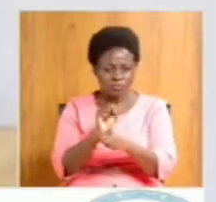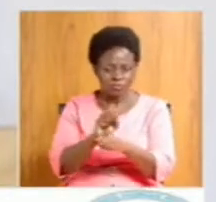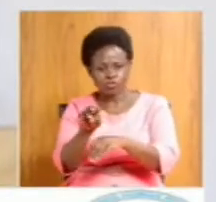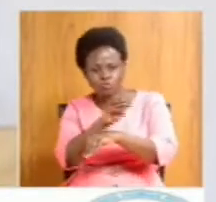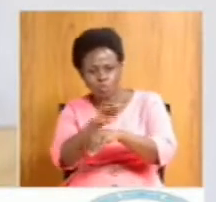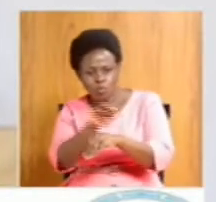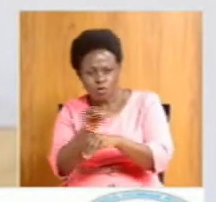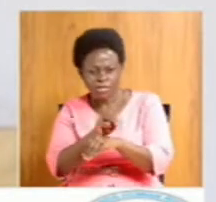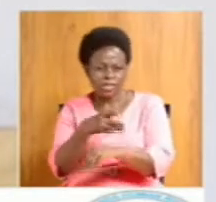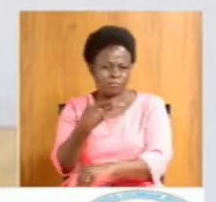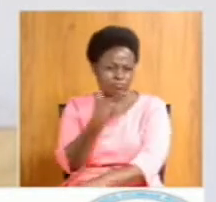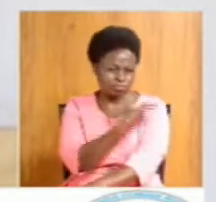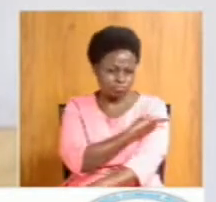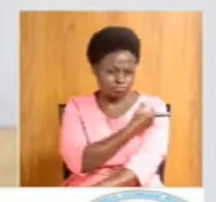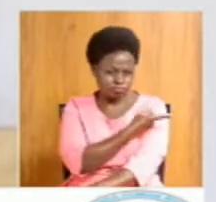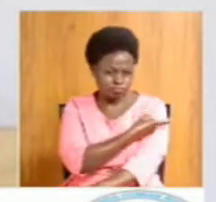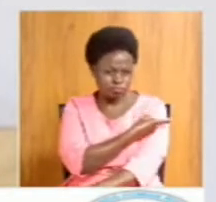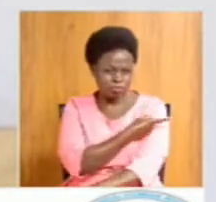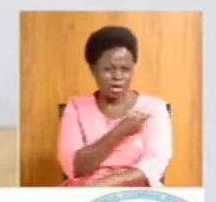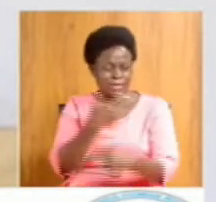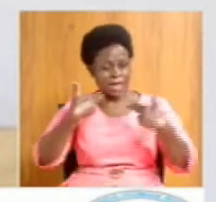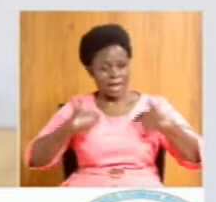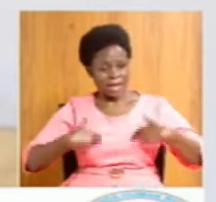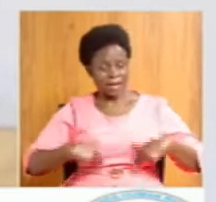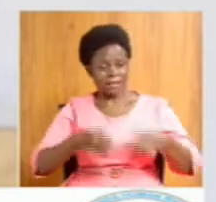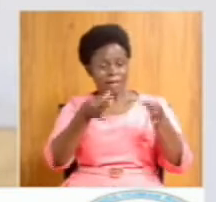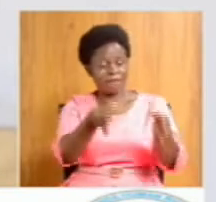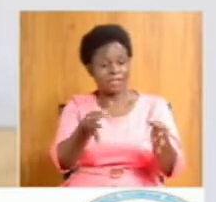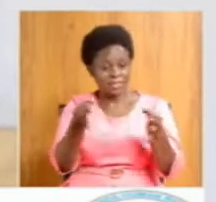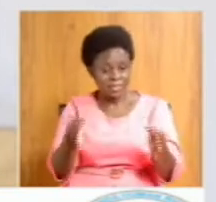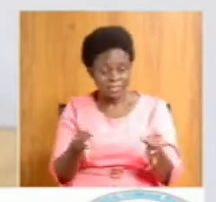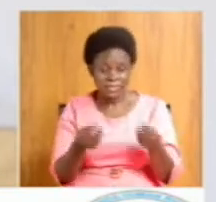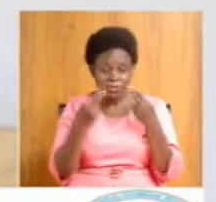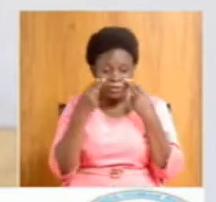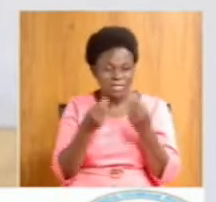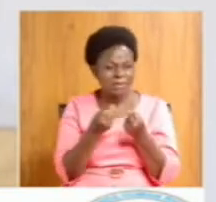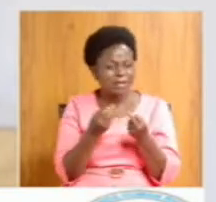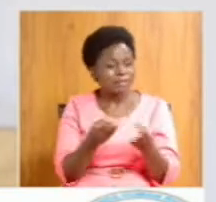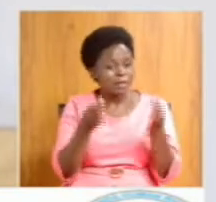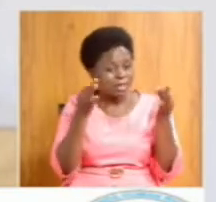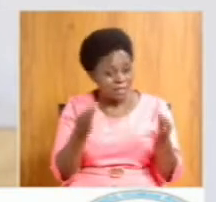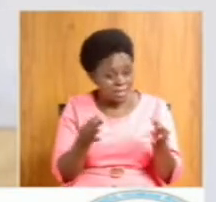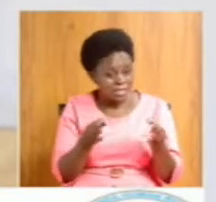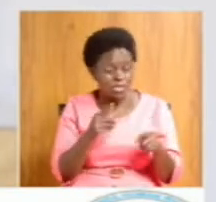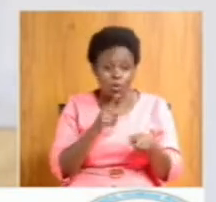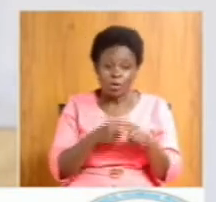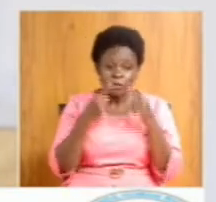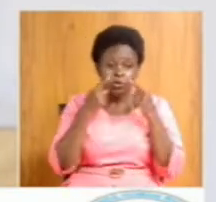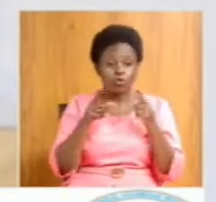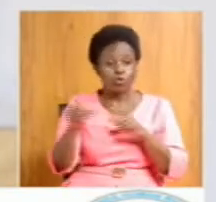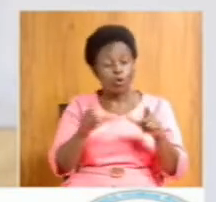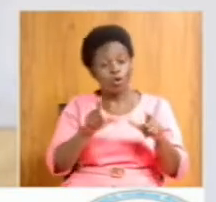to monitor the vaccination at health facilities, you will find a lot of things, but when we address them to local